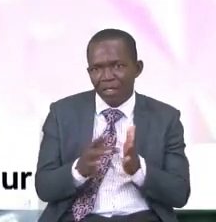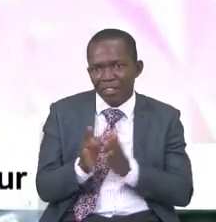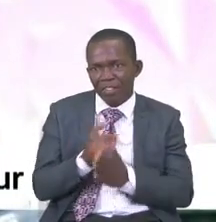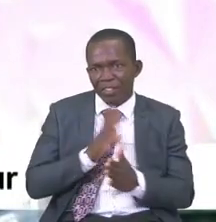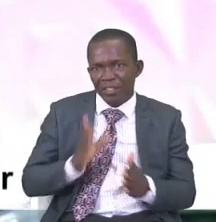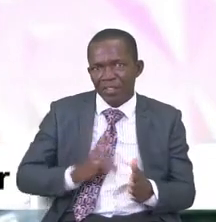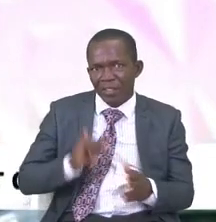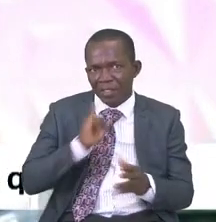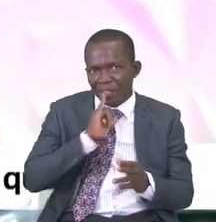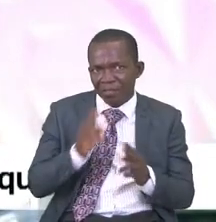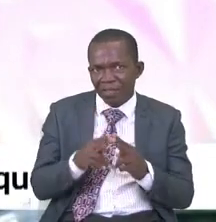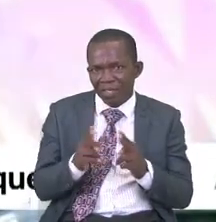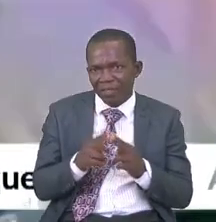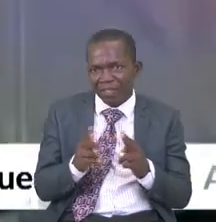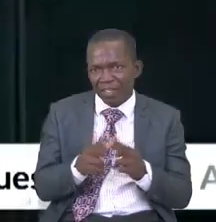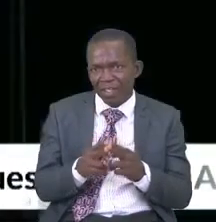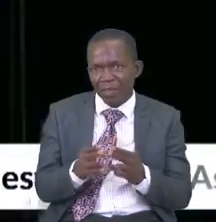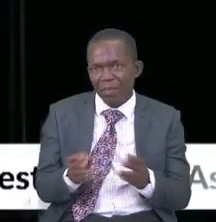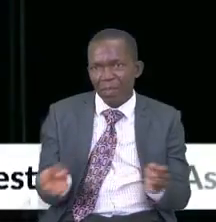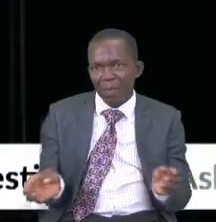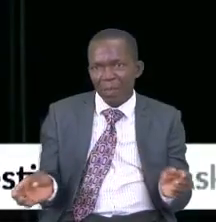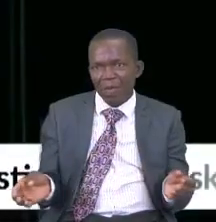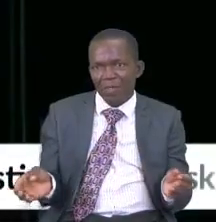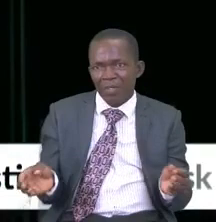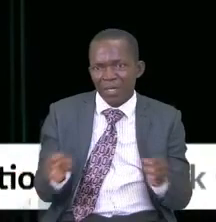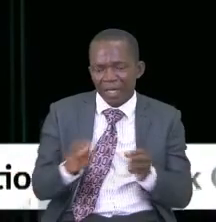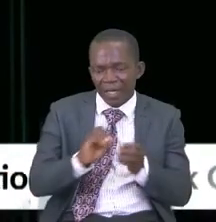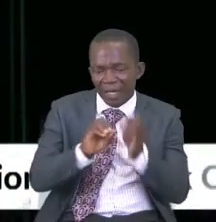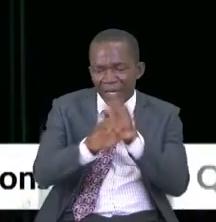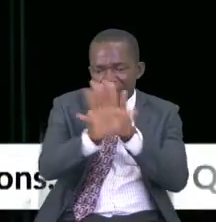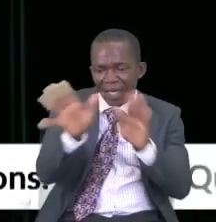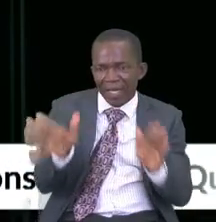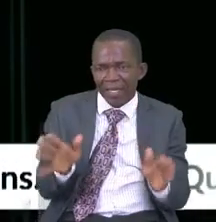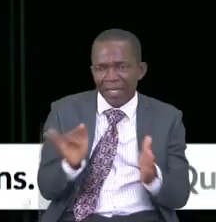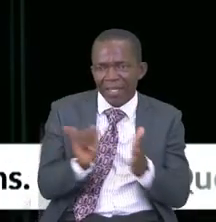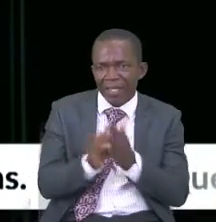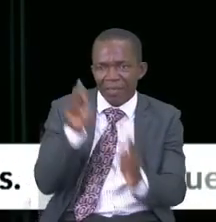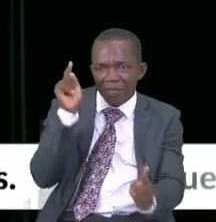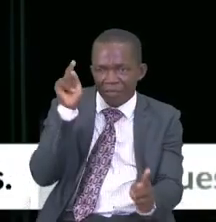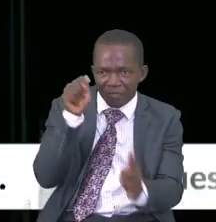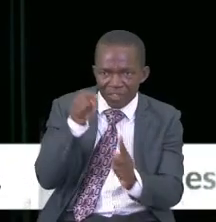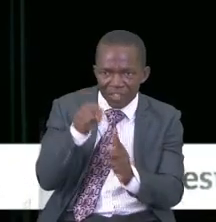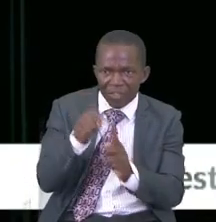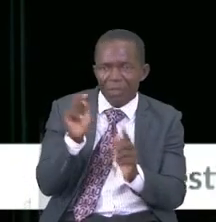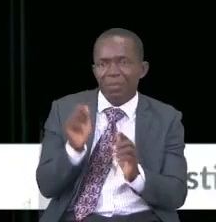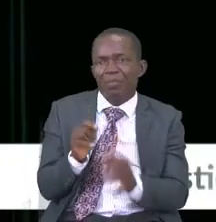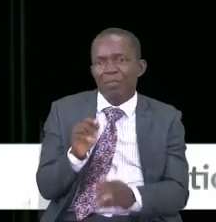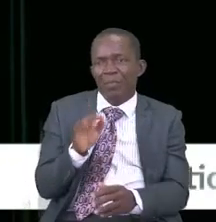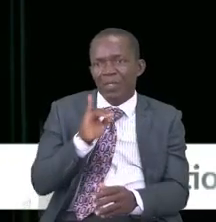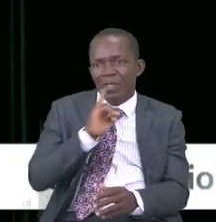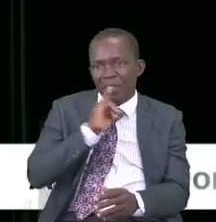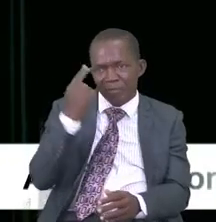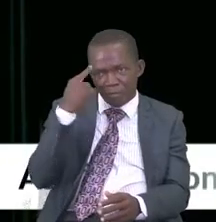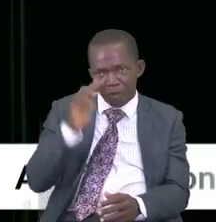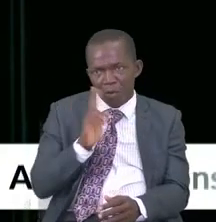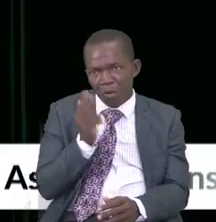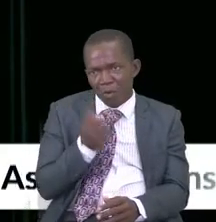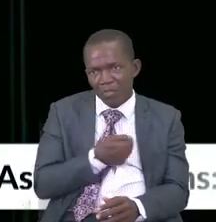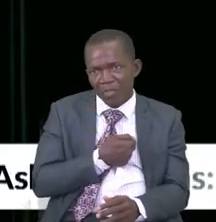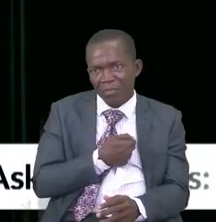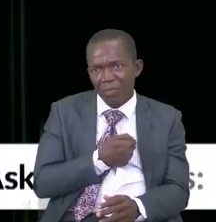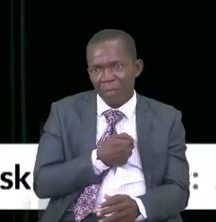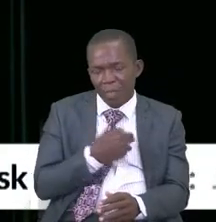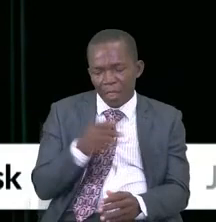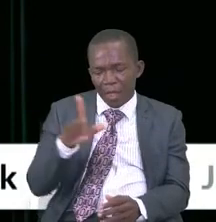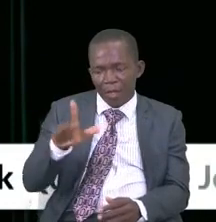his mission was and what our mission should be. In Luke chapter 4, from verse 18 to verse 19. Luke chapter 4,